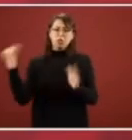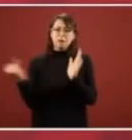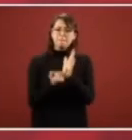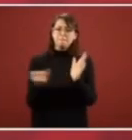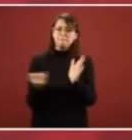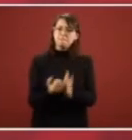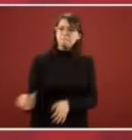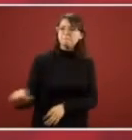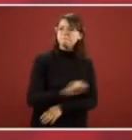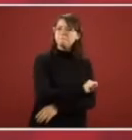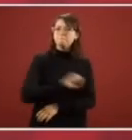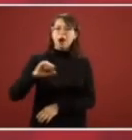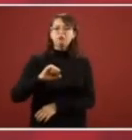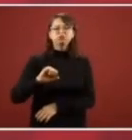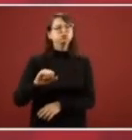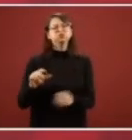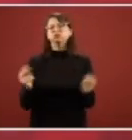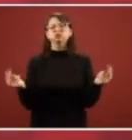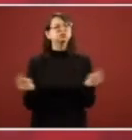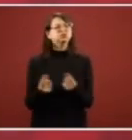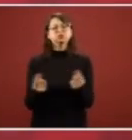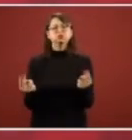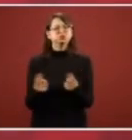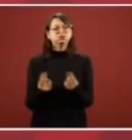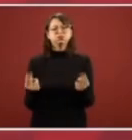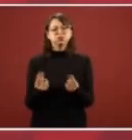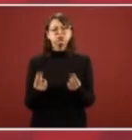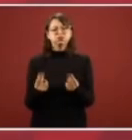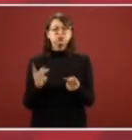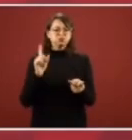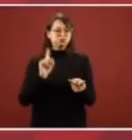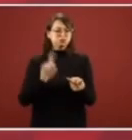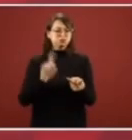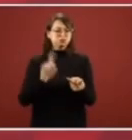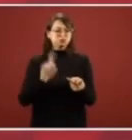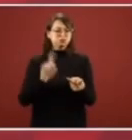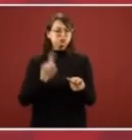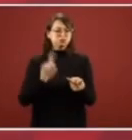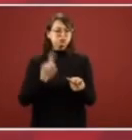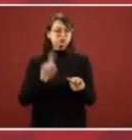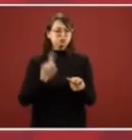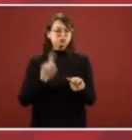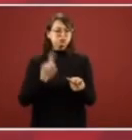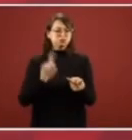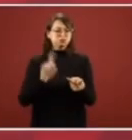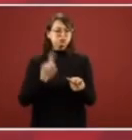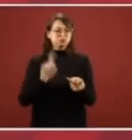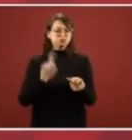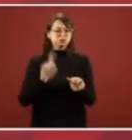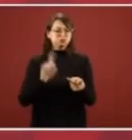Se demostró que no hace falta que haya gasolinazos. And we also